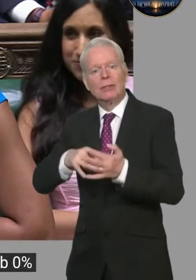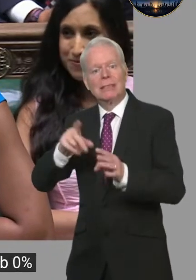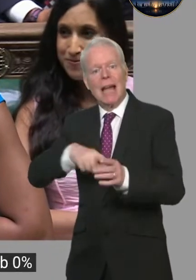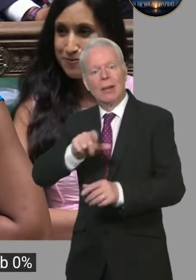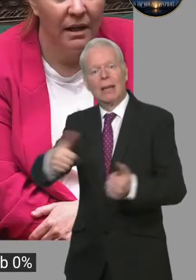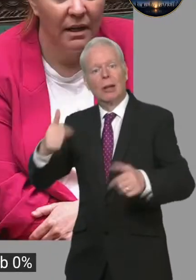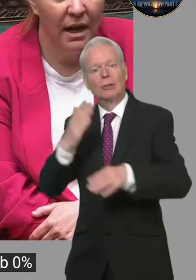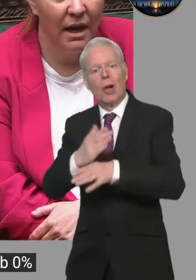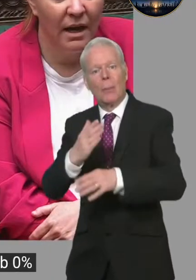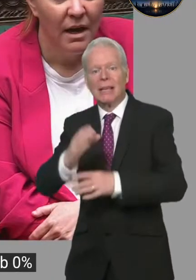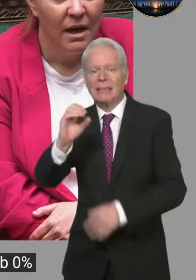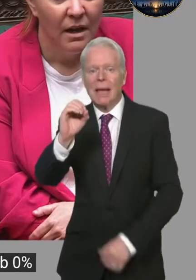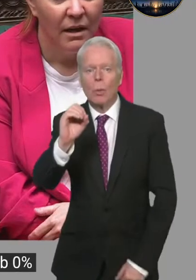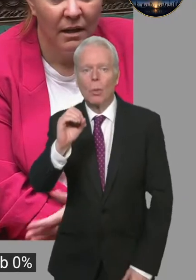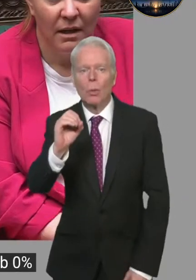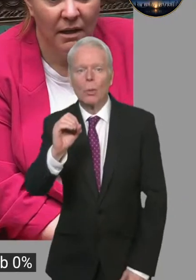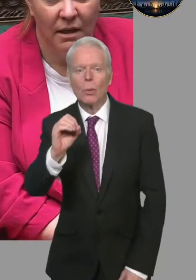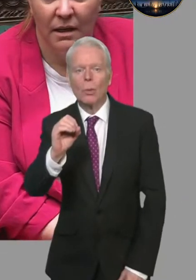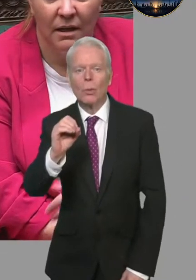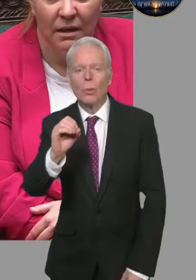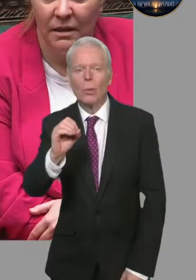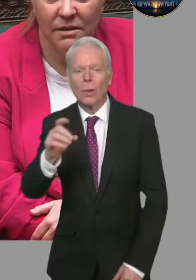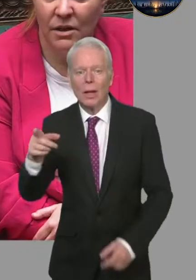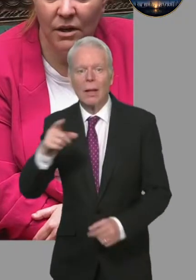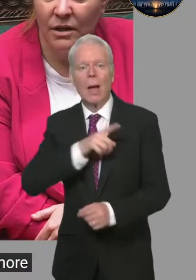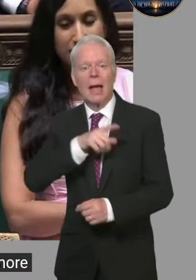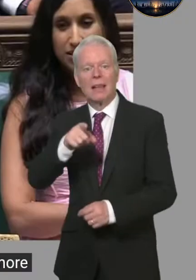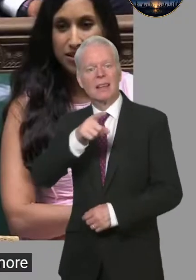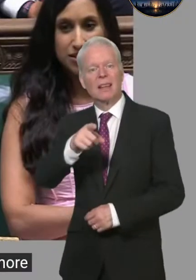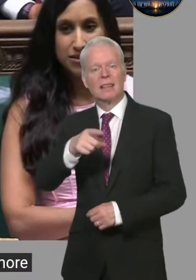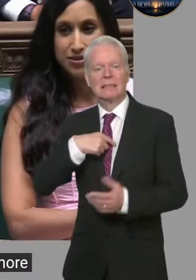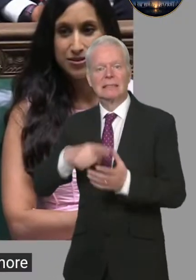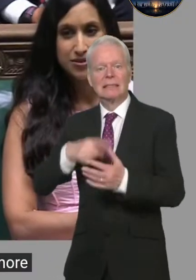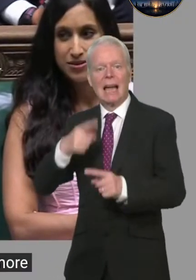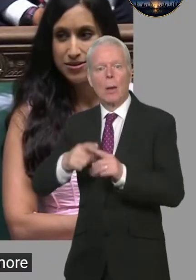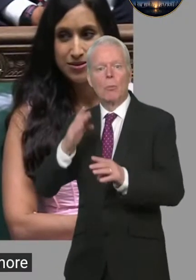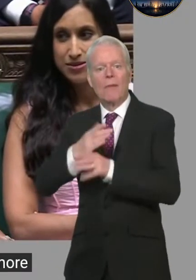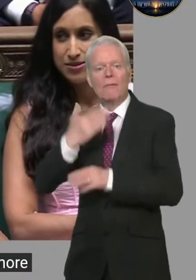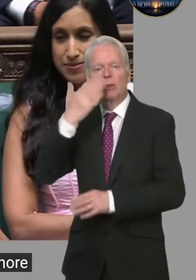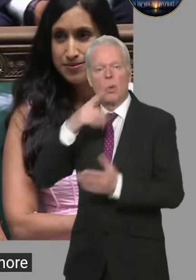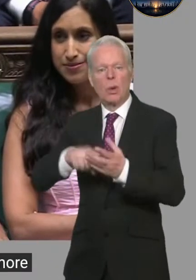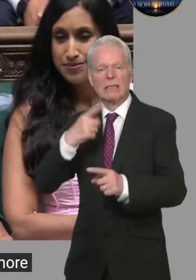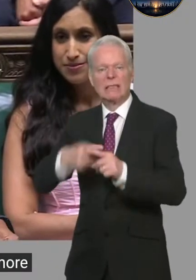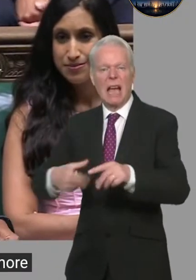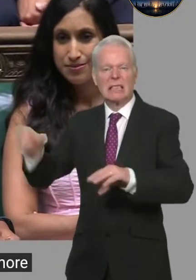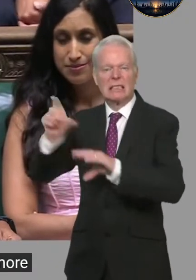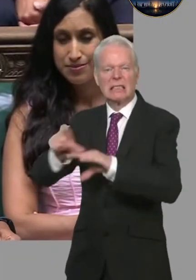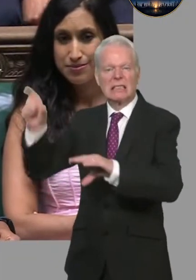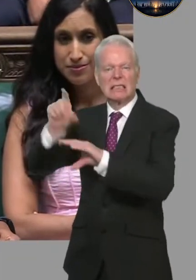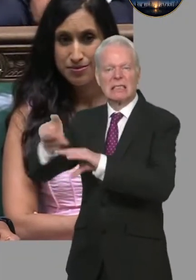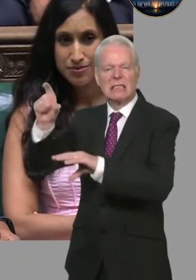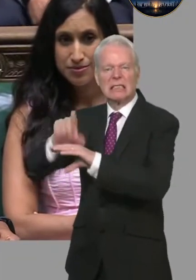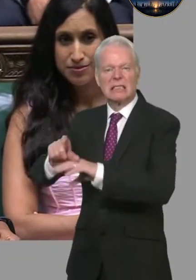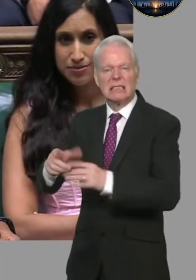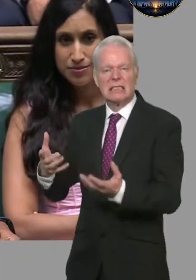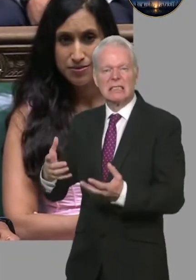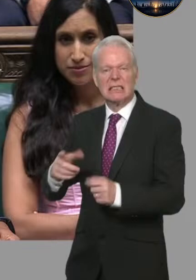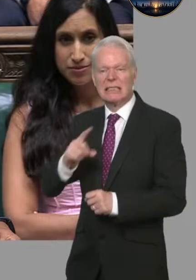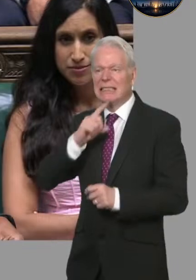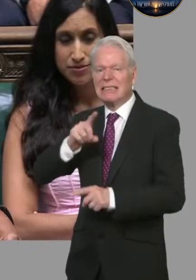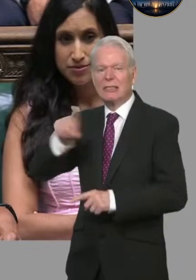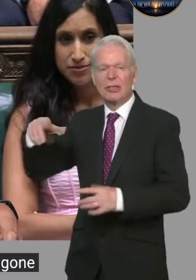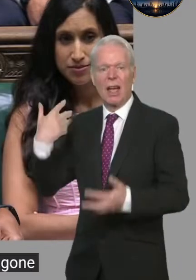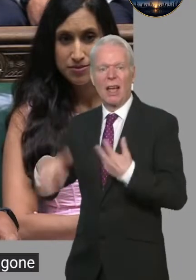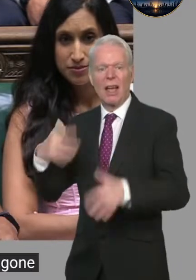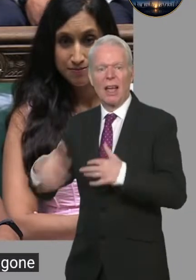but the number of teachers has gone down. Yeah. It turns out appointing a spiteful class